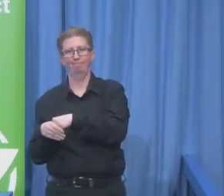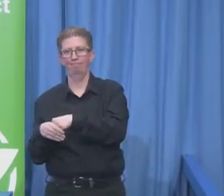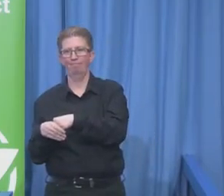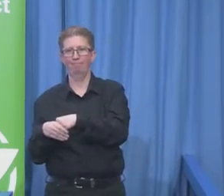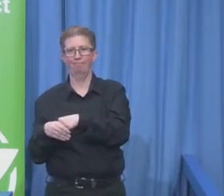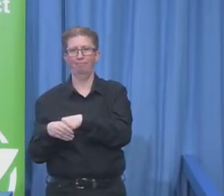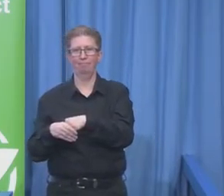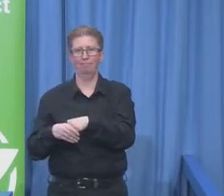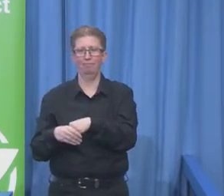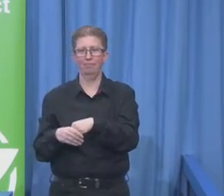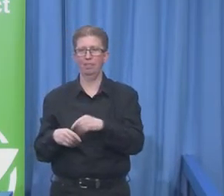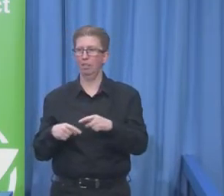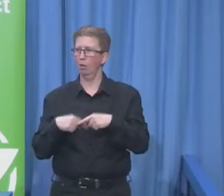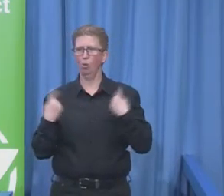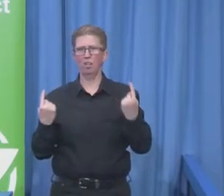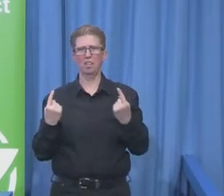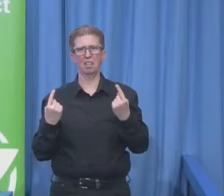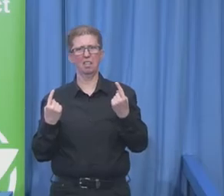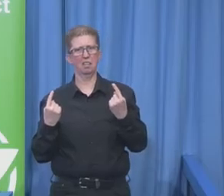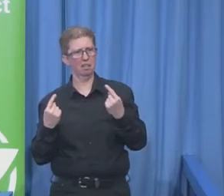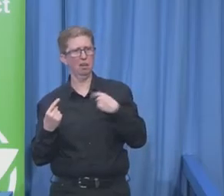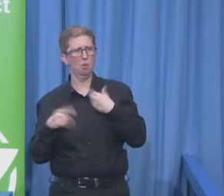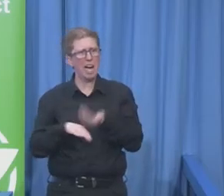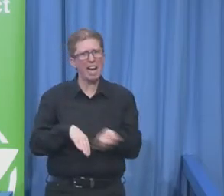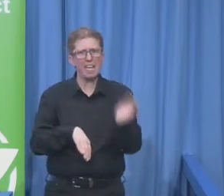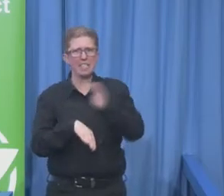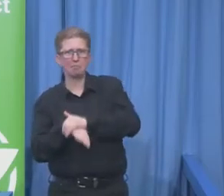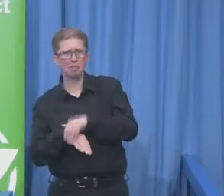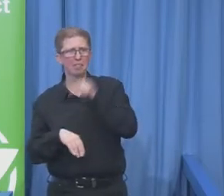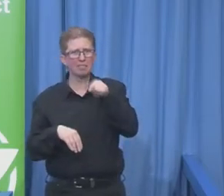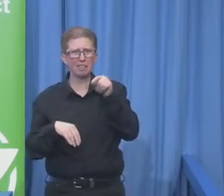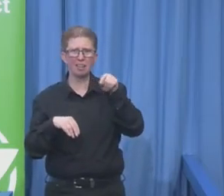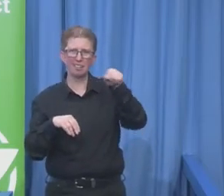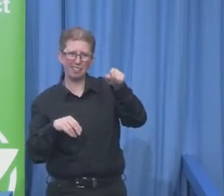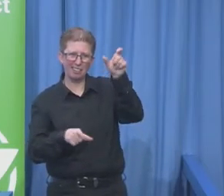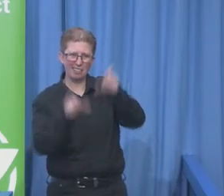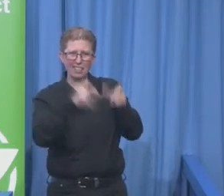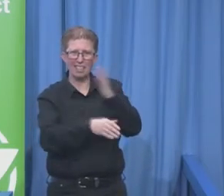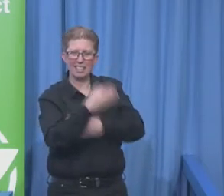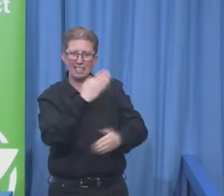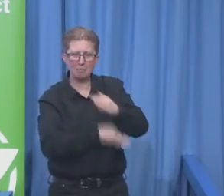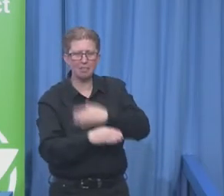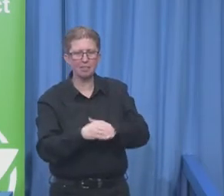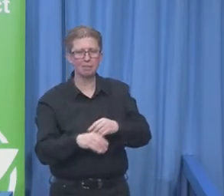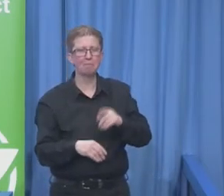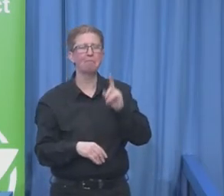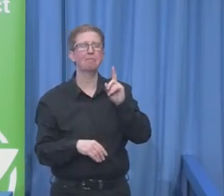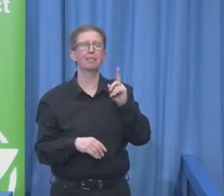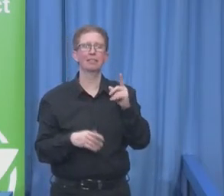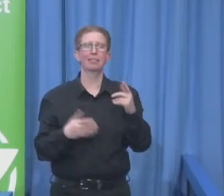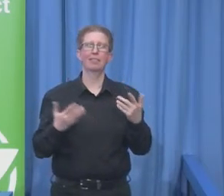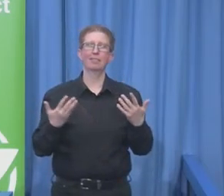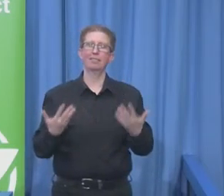I can say. We partner with other organizations that do this. So we have no special plans for this. I'm just here